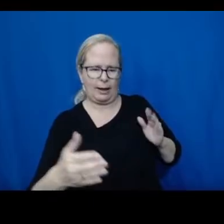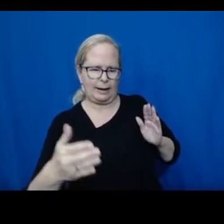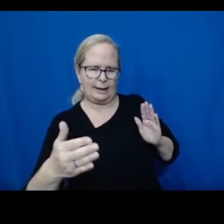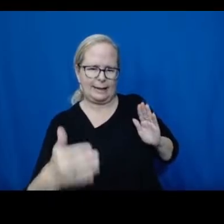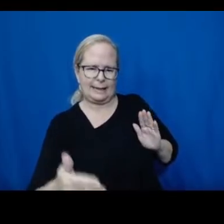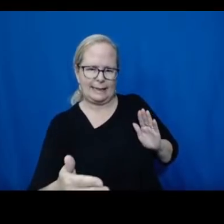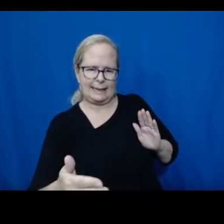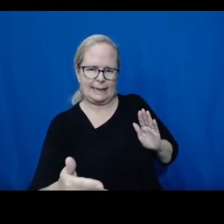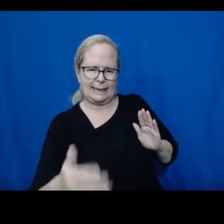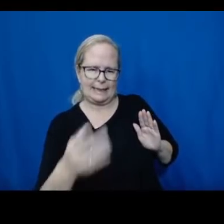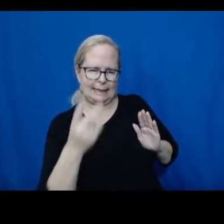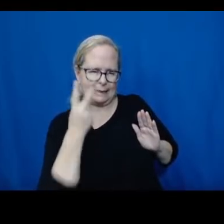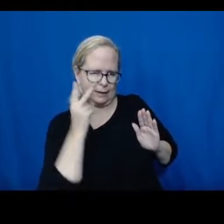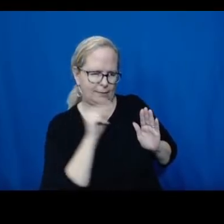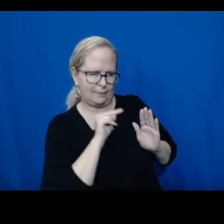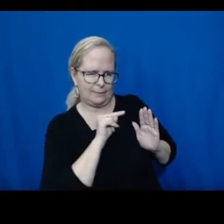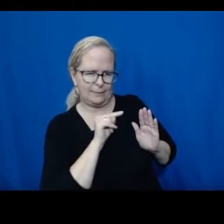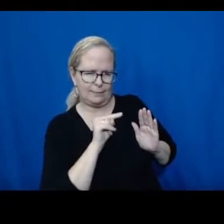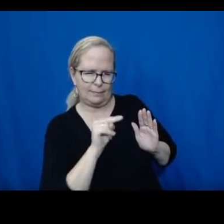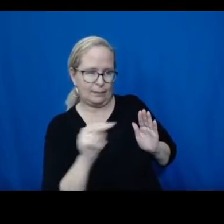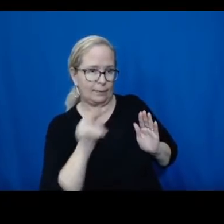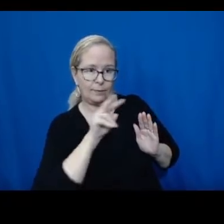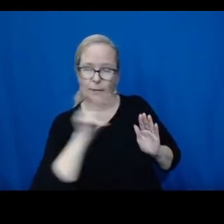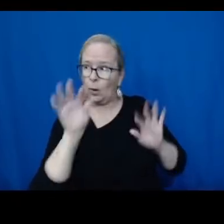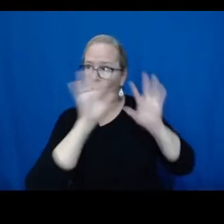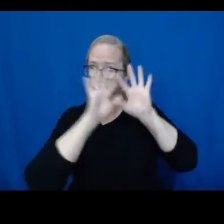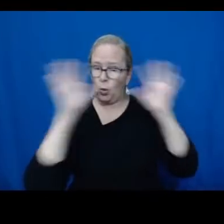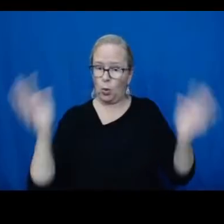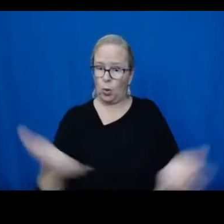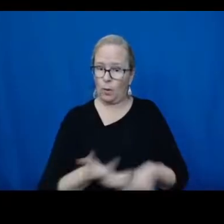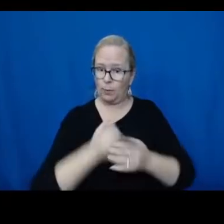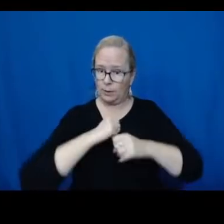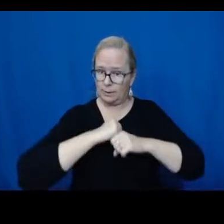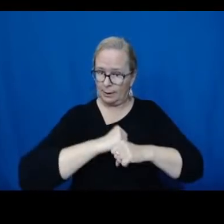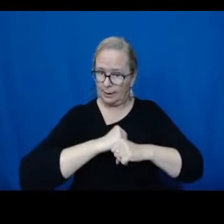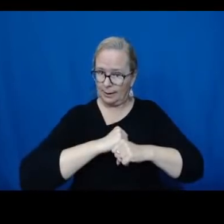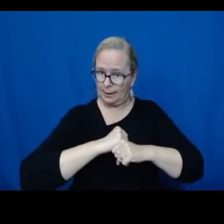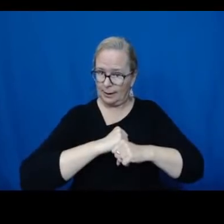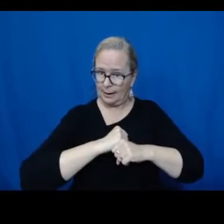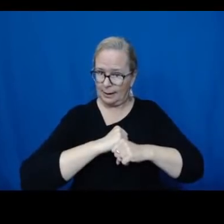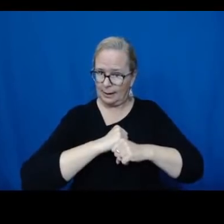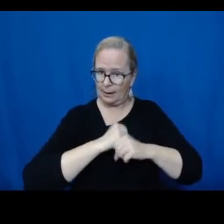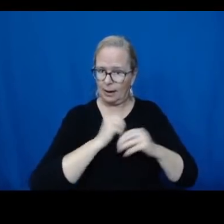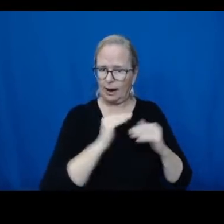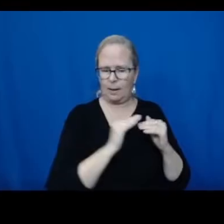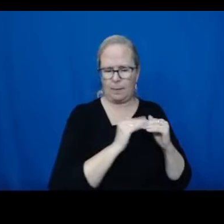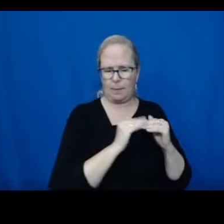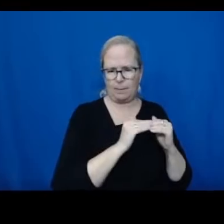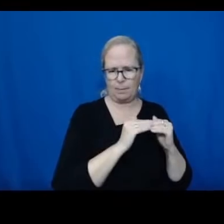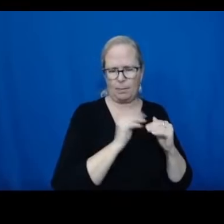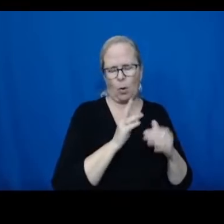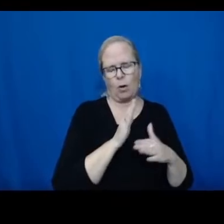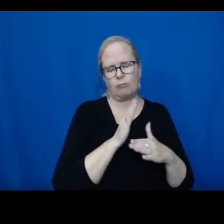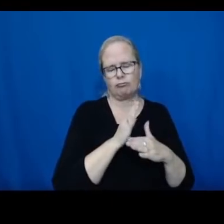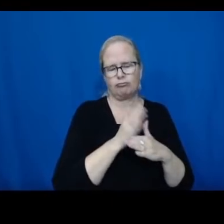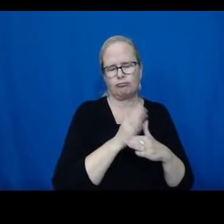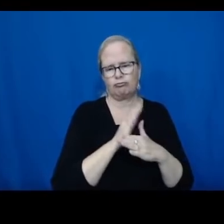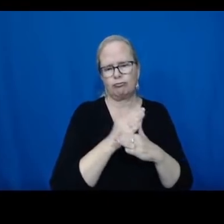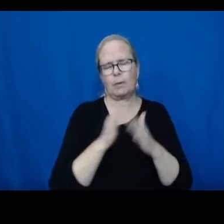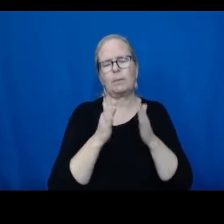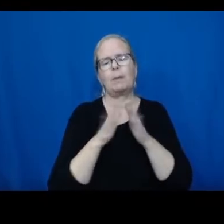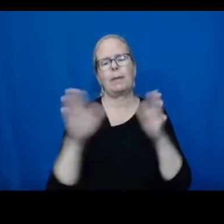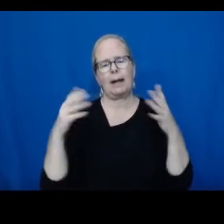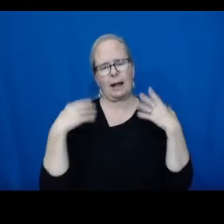public health measures, is maintained against hospitalization and death. So I would like to be very careful with those data.